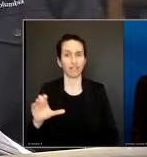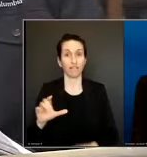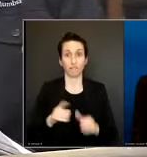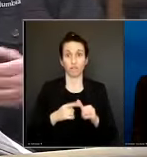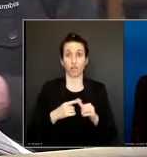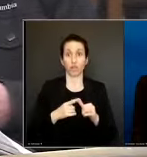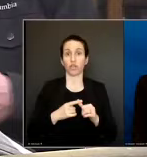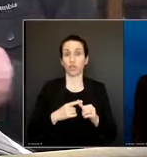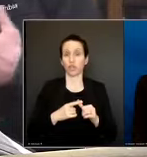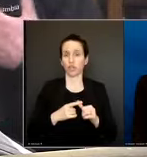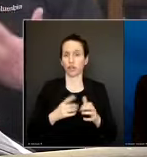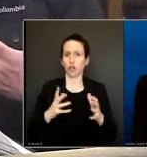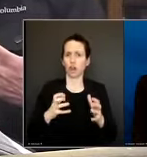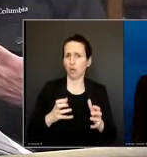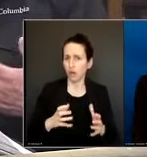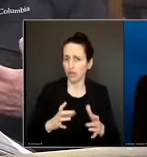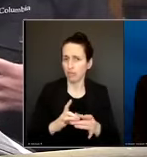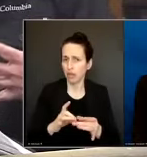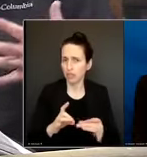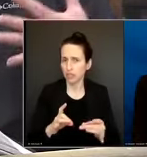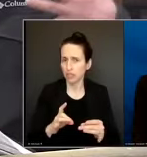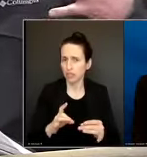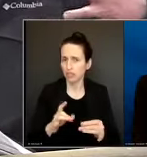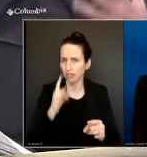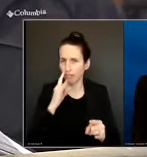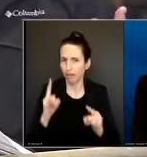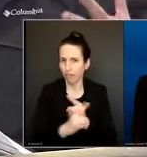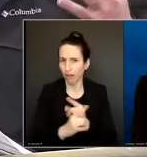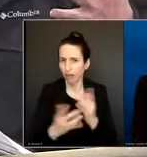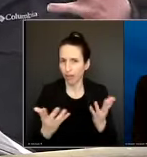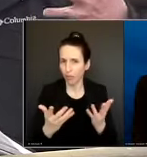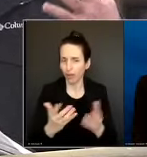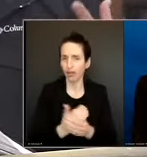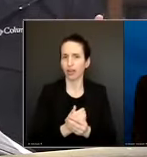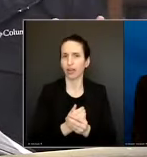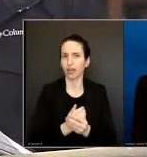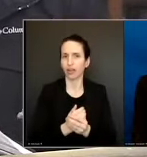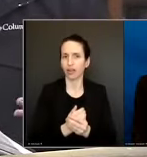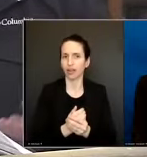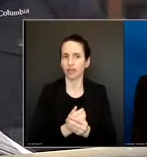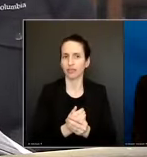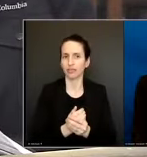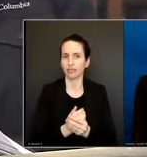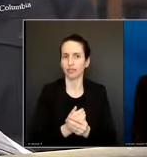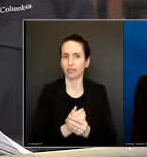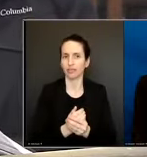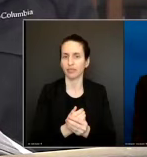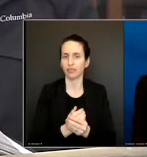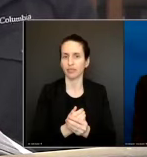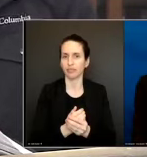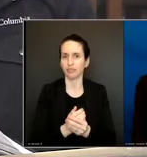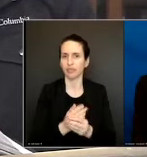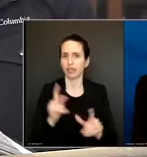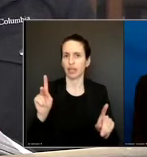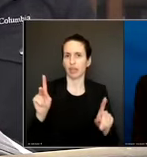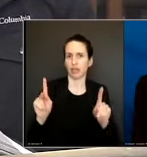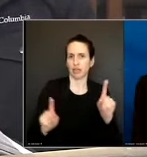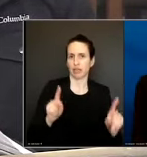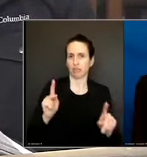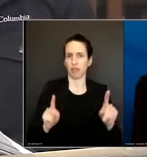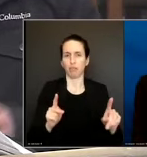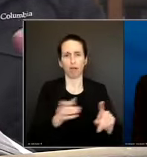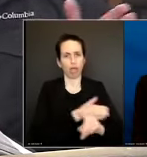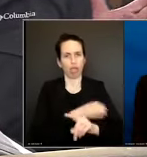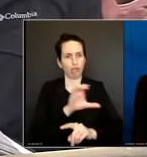out the irony that one of the problems with folks being empowered to speak for themselves is that